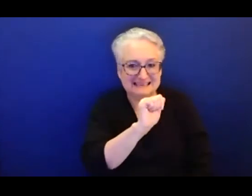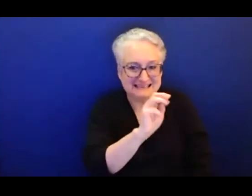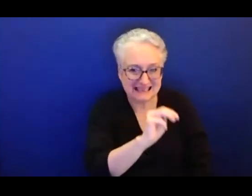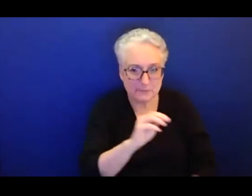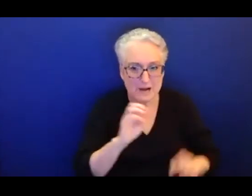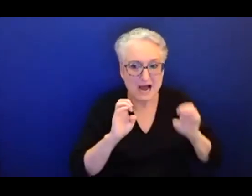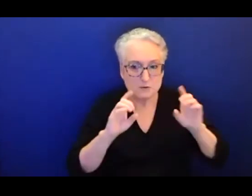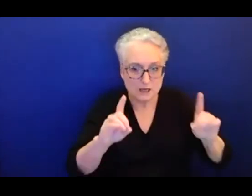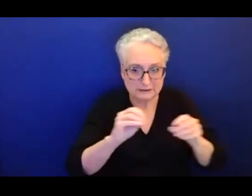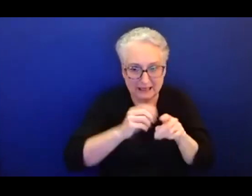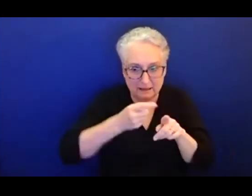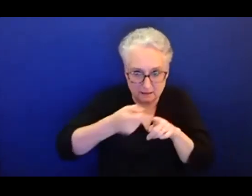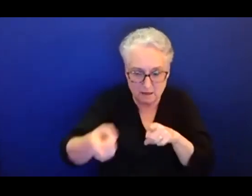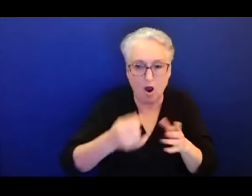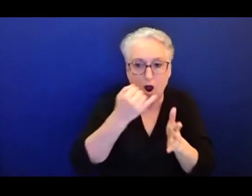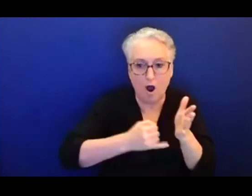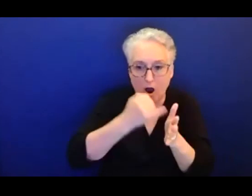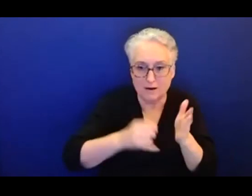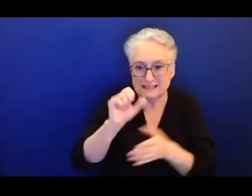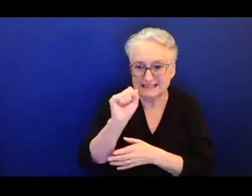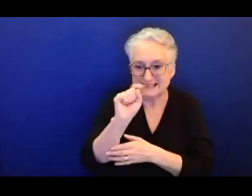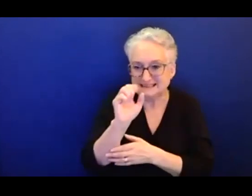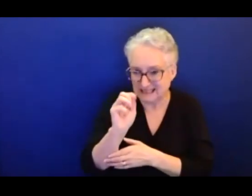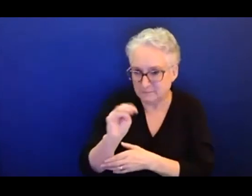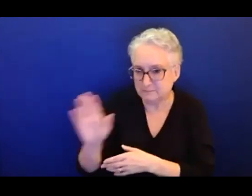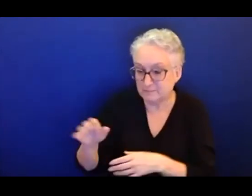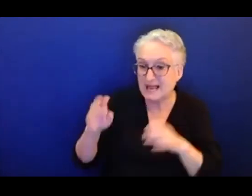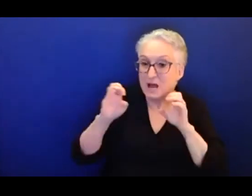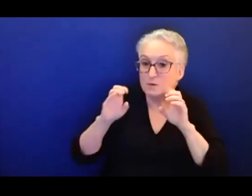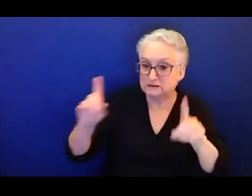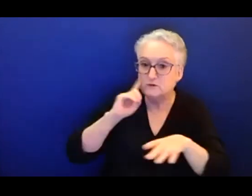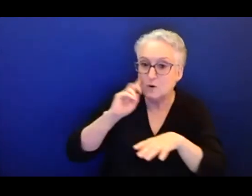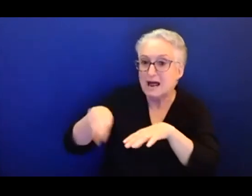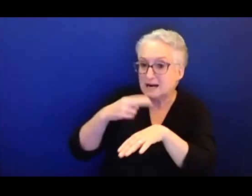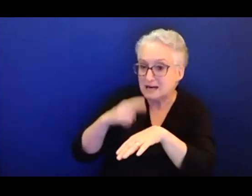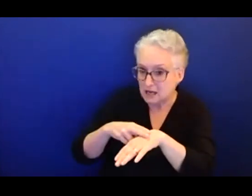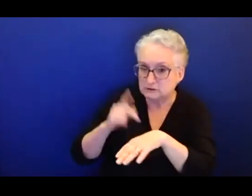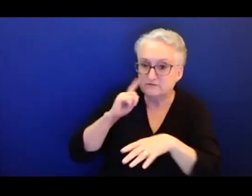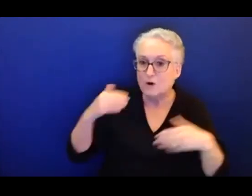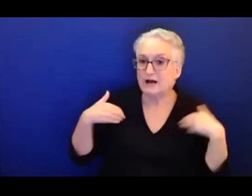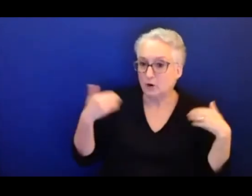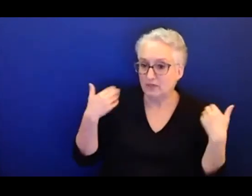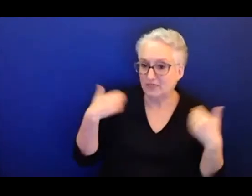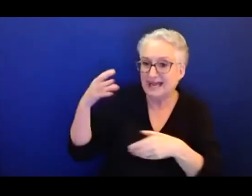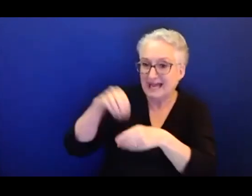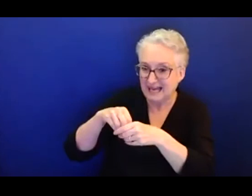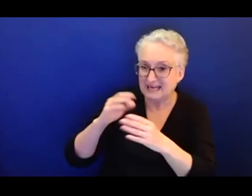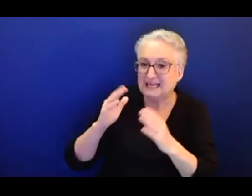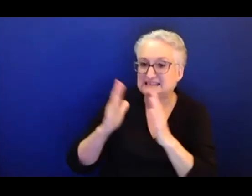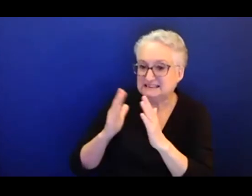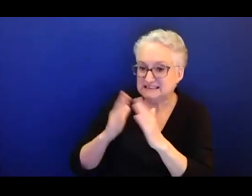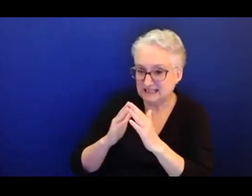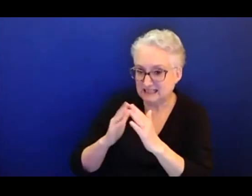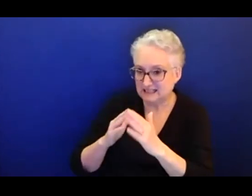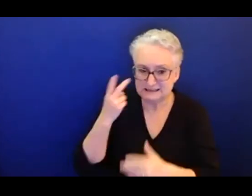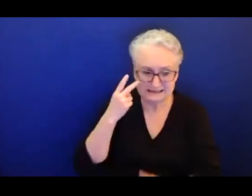environmental education and nature-based programming for youth and families in the city of Rochester. So as you can see from the chart, some of our target